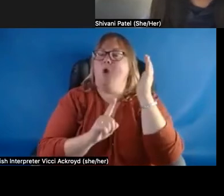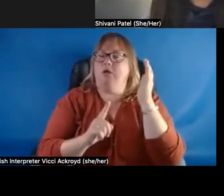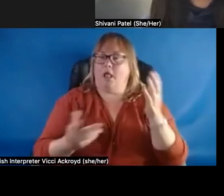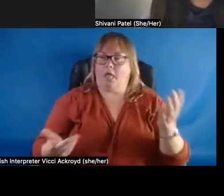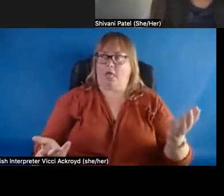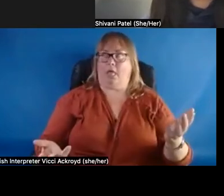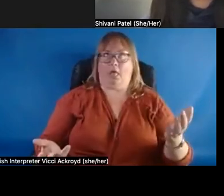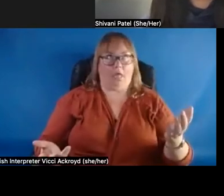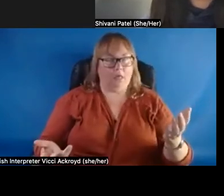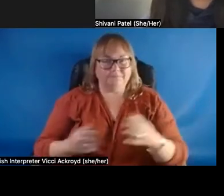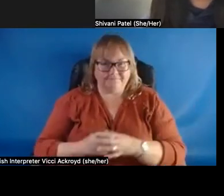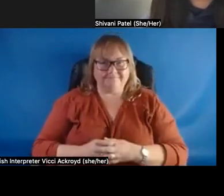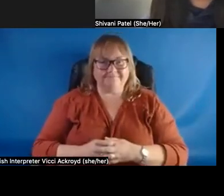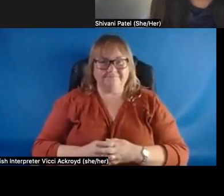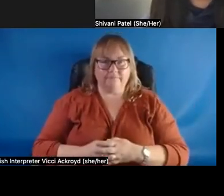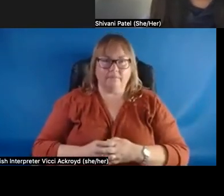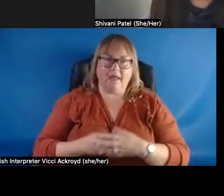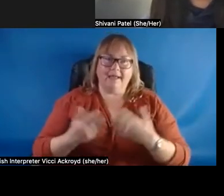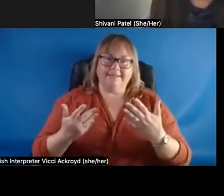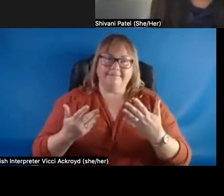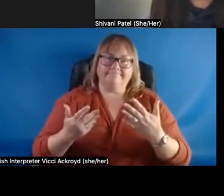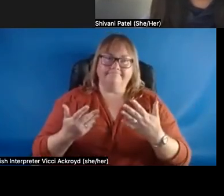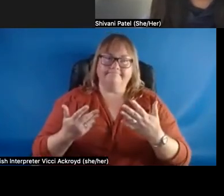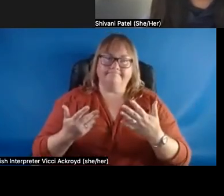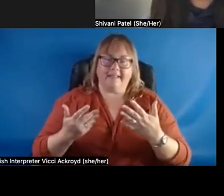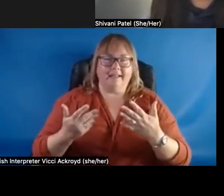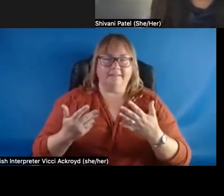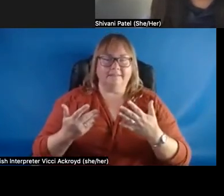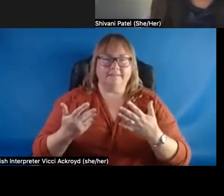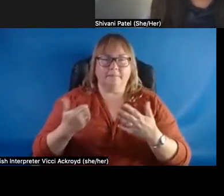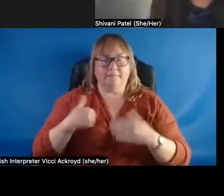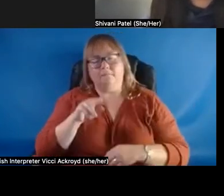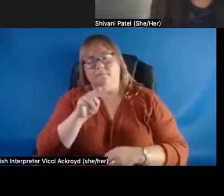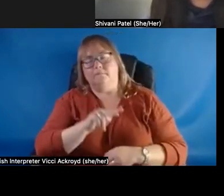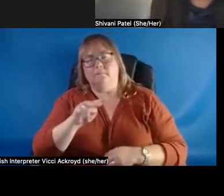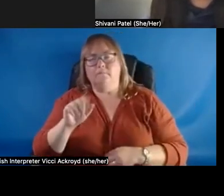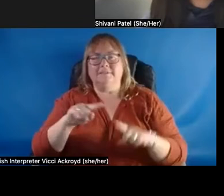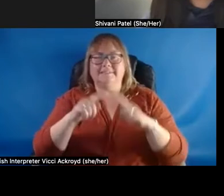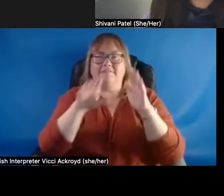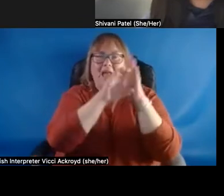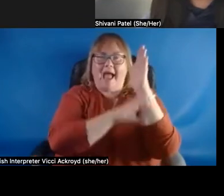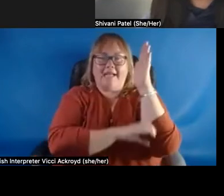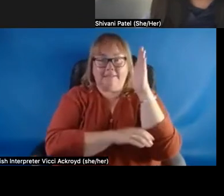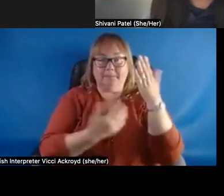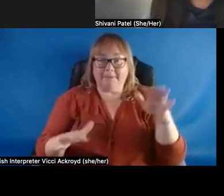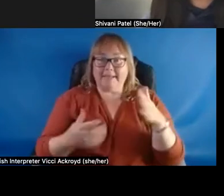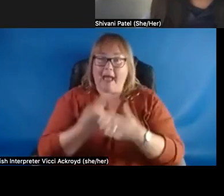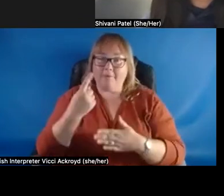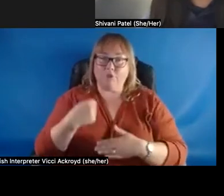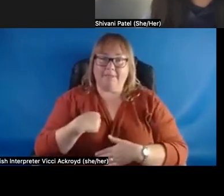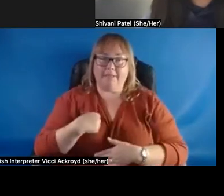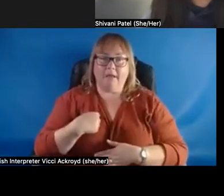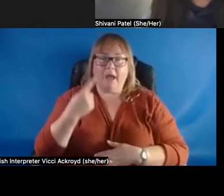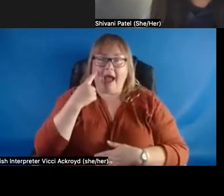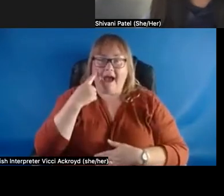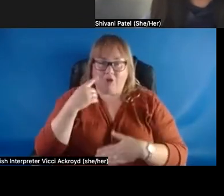well, another way you can kind of tell what people like caste they belong to is, well, I've had this before, it's like they look at like the color of your skin,